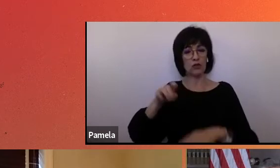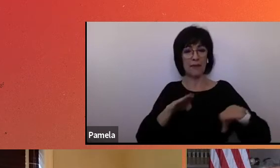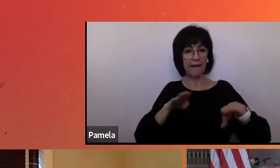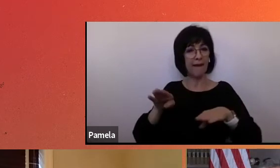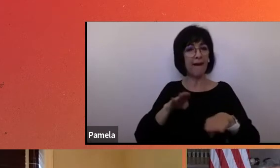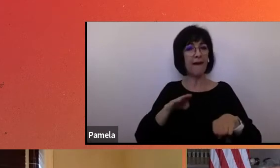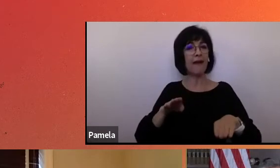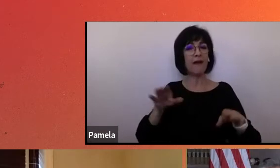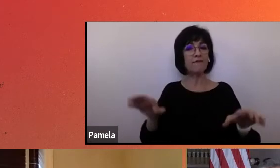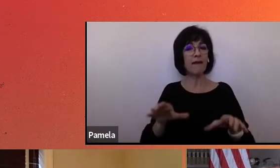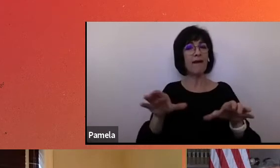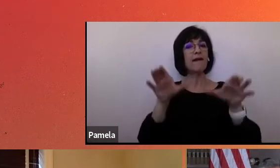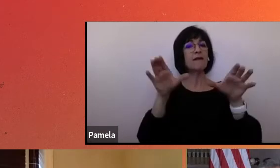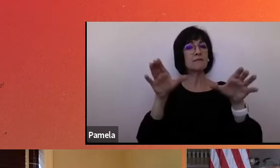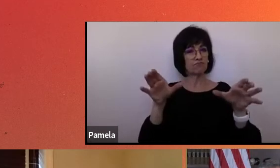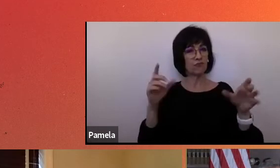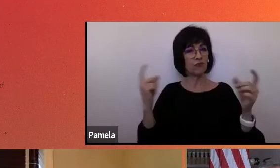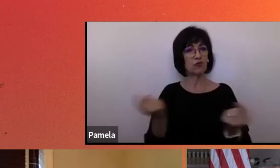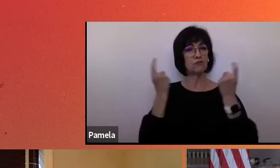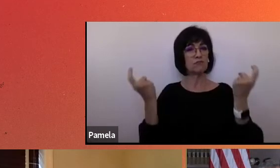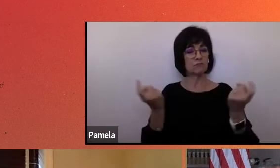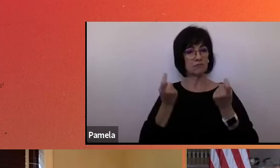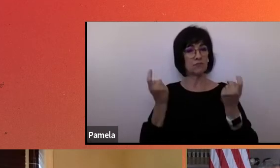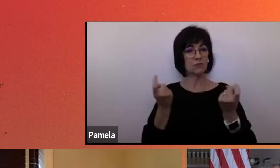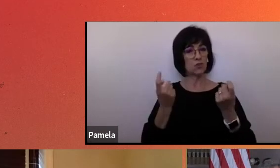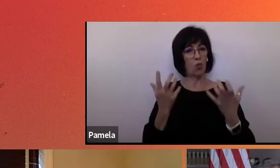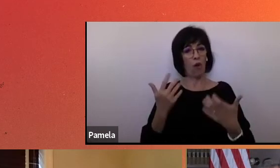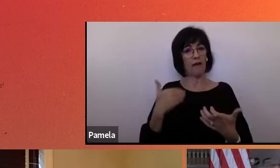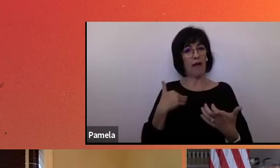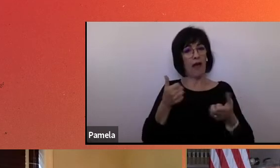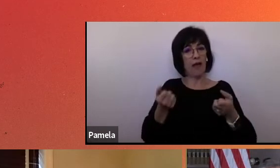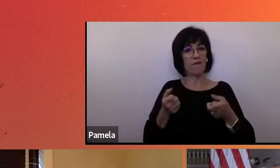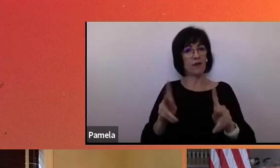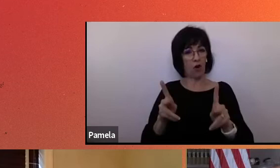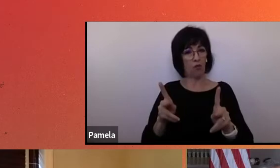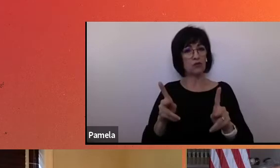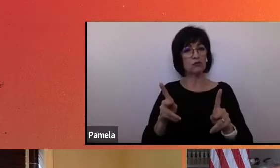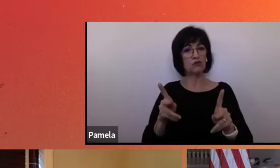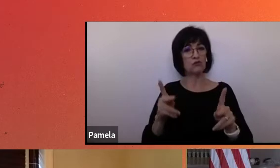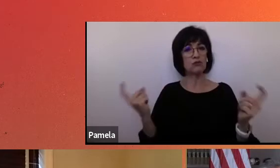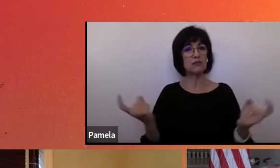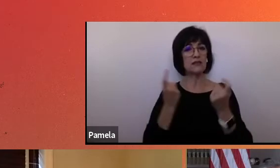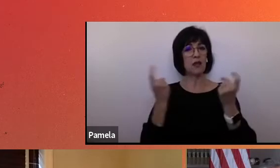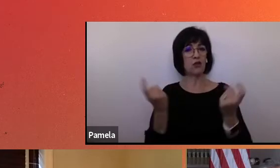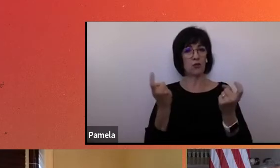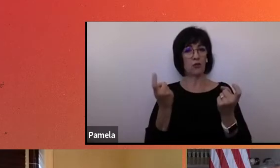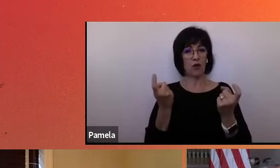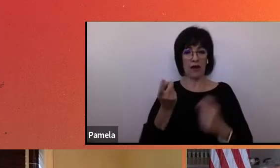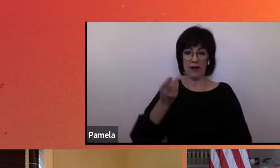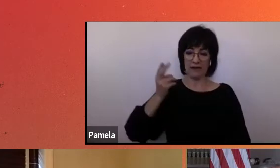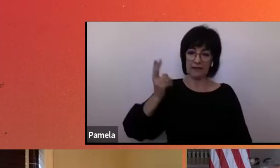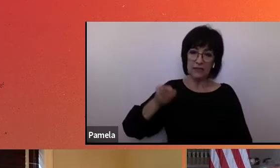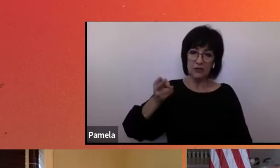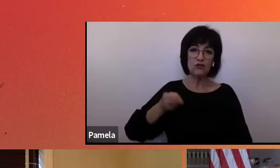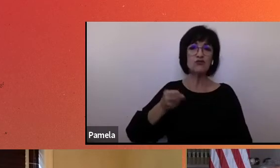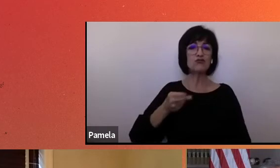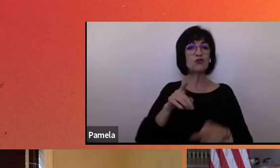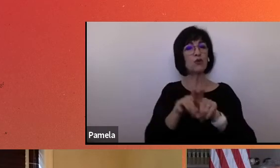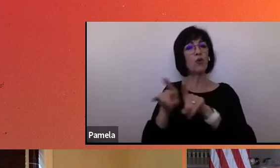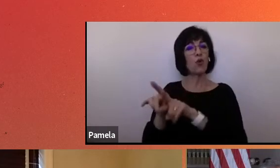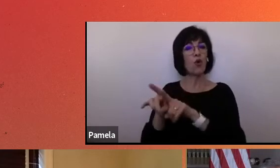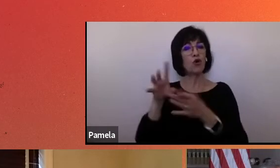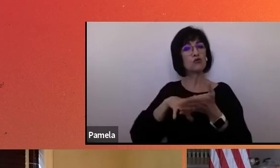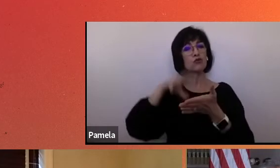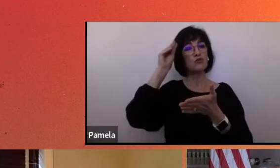holiday, as an opportunity to celebrate this history and also to learn history